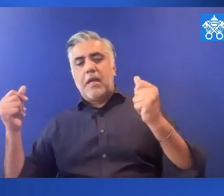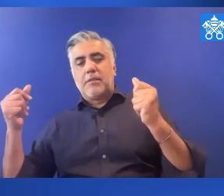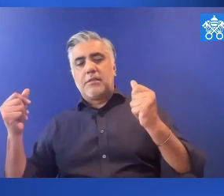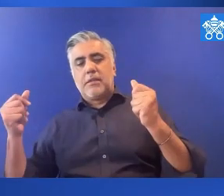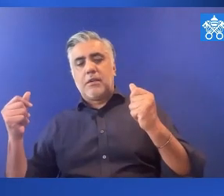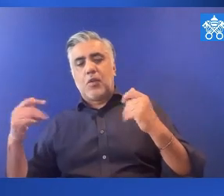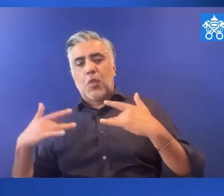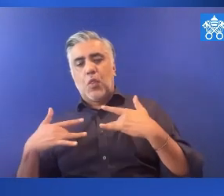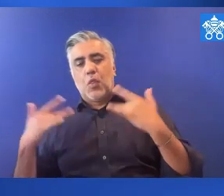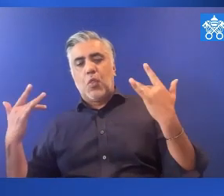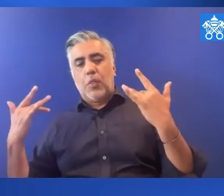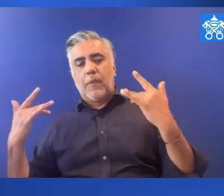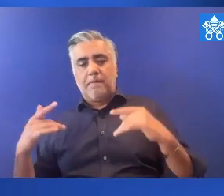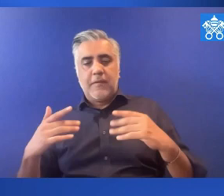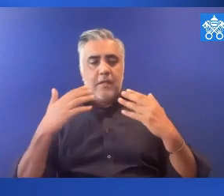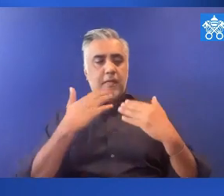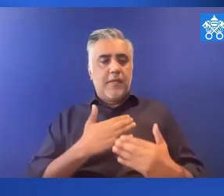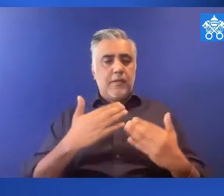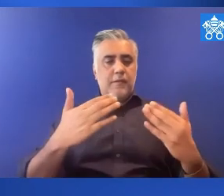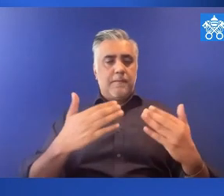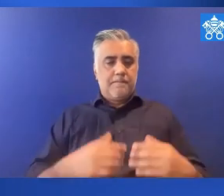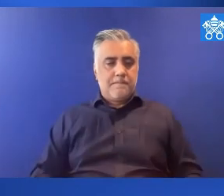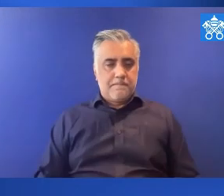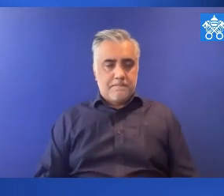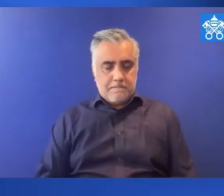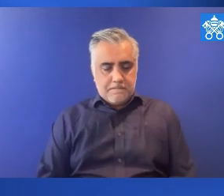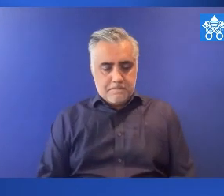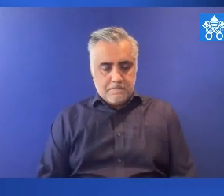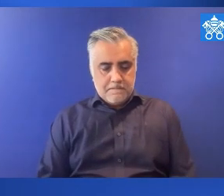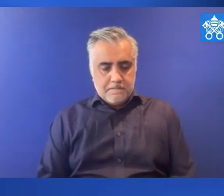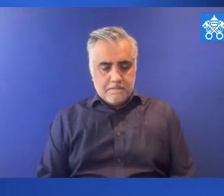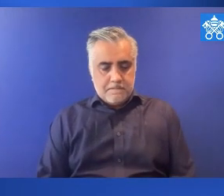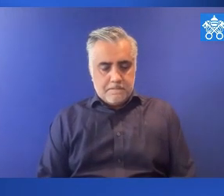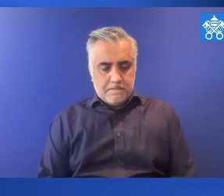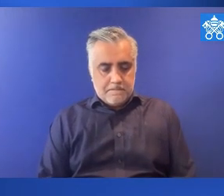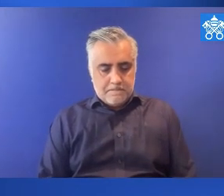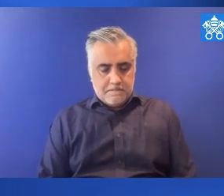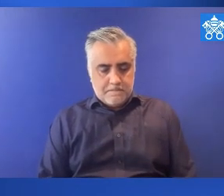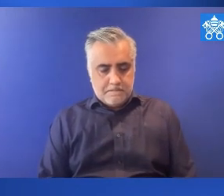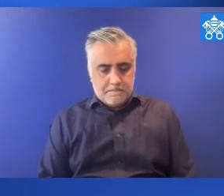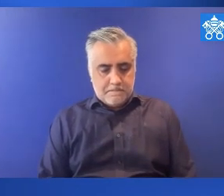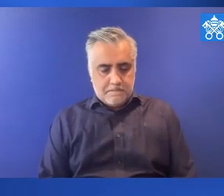from just enthusiasm that is passing. Thank you.